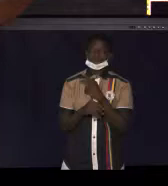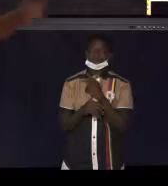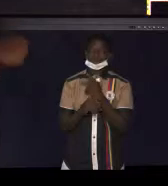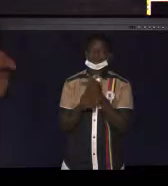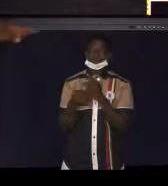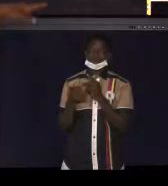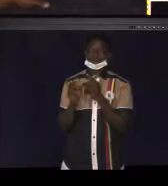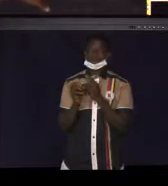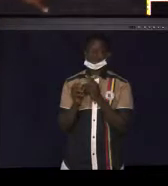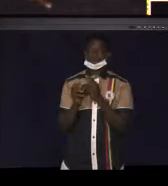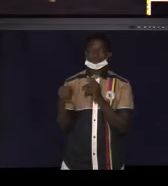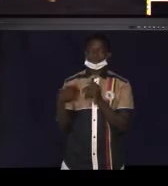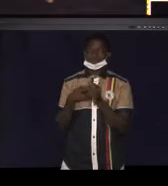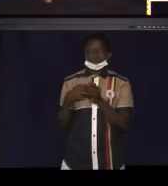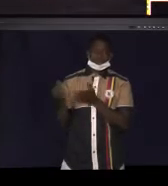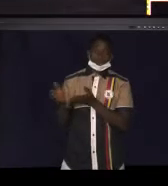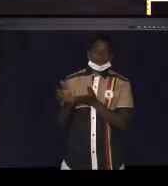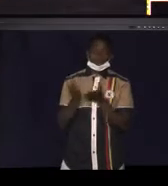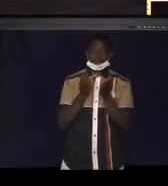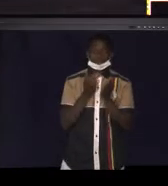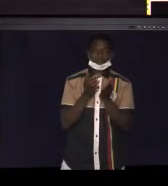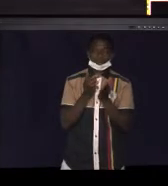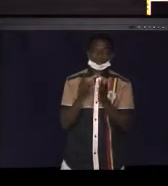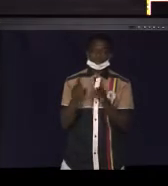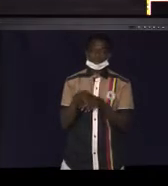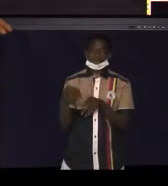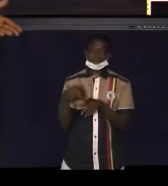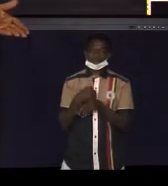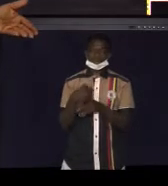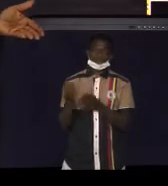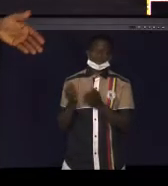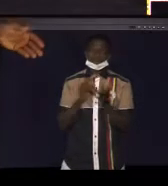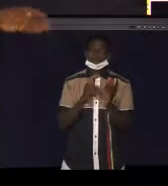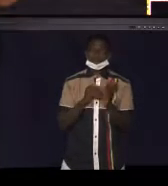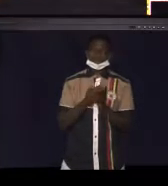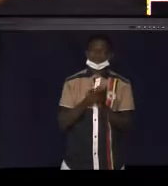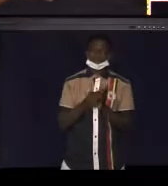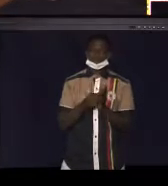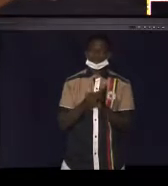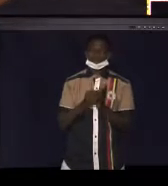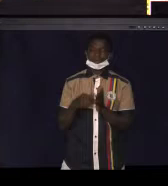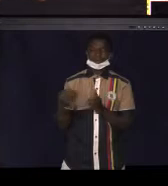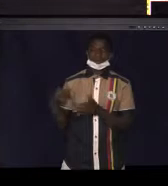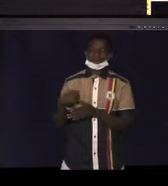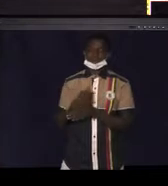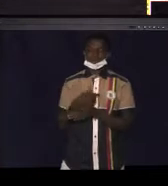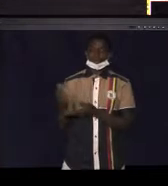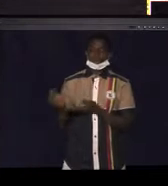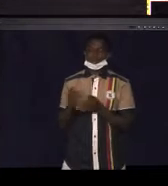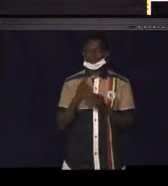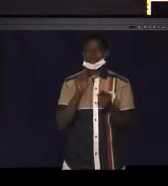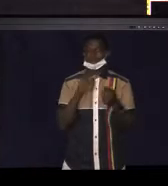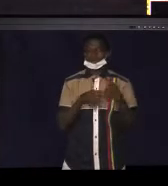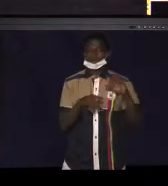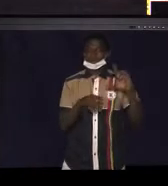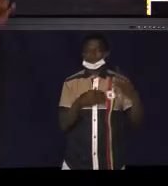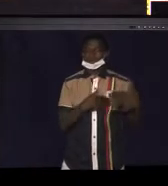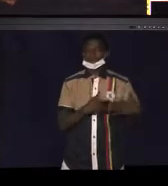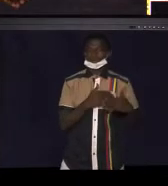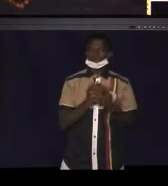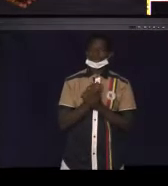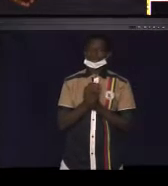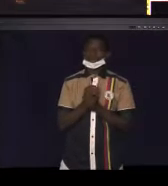means 100. So we just take this one normally as we carry one, like you say. So we regroup one to the liter